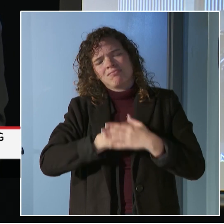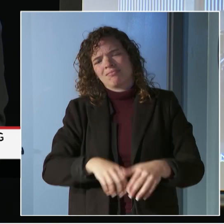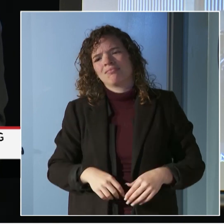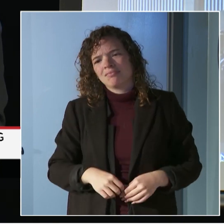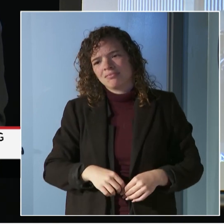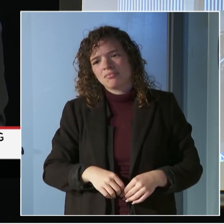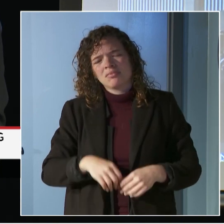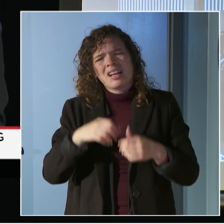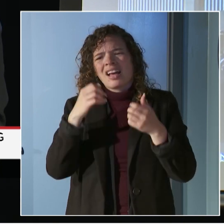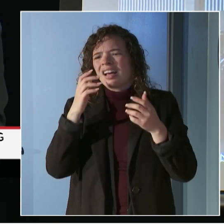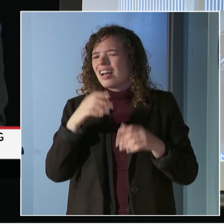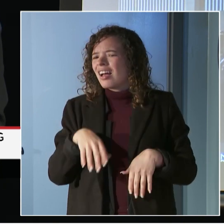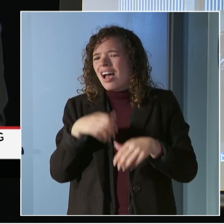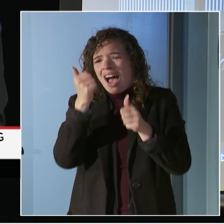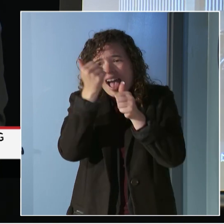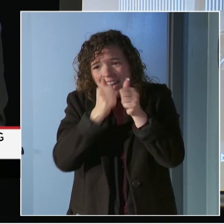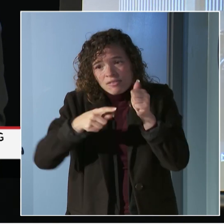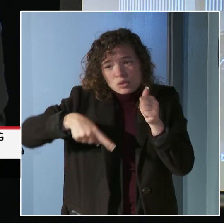make this possible.